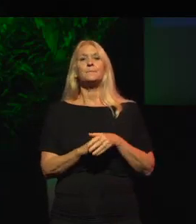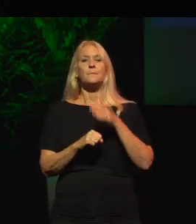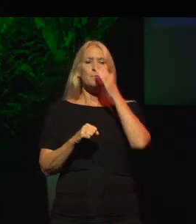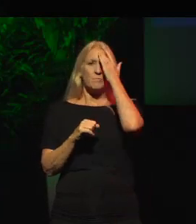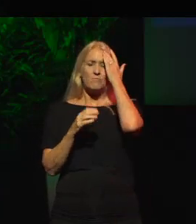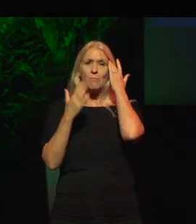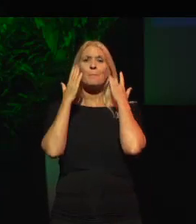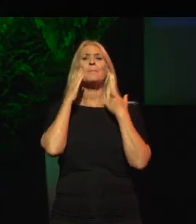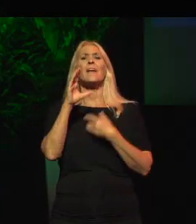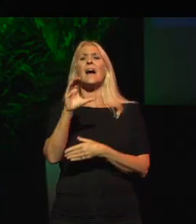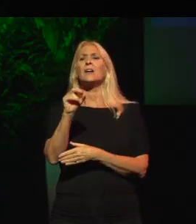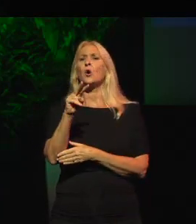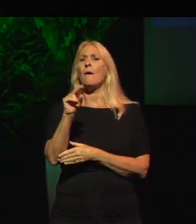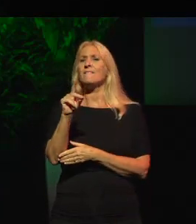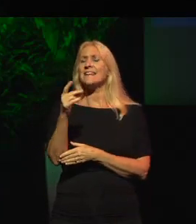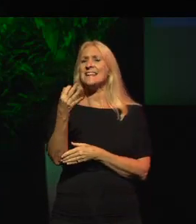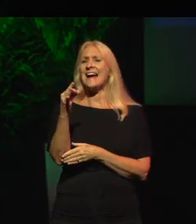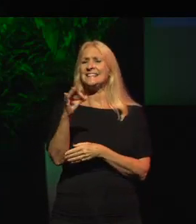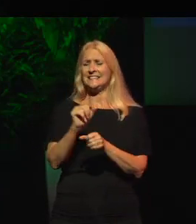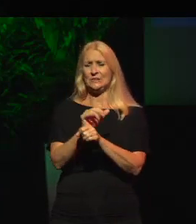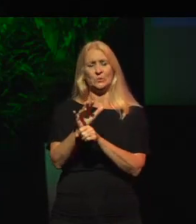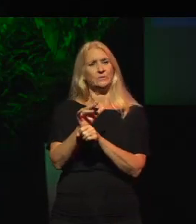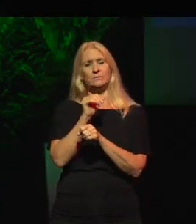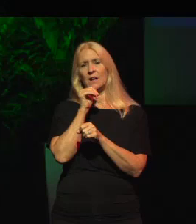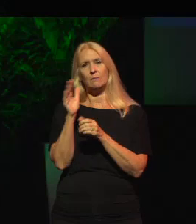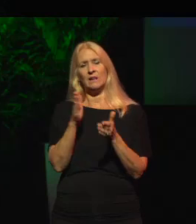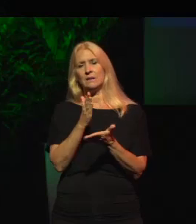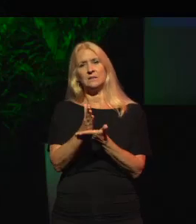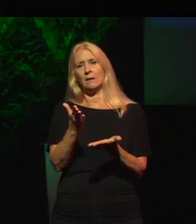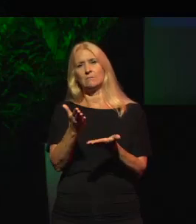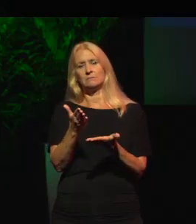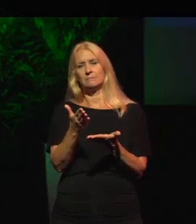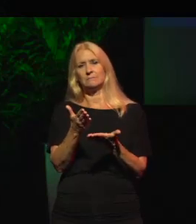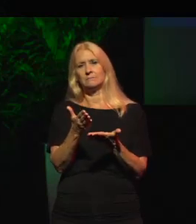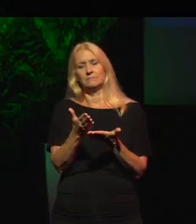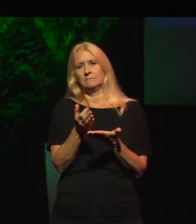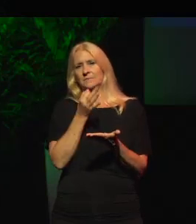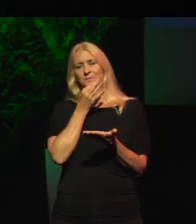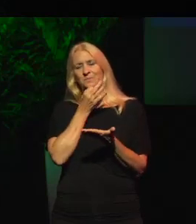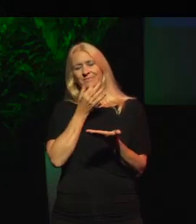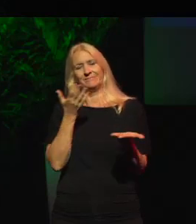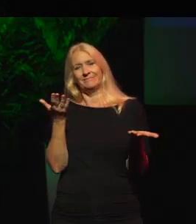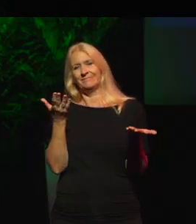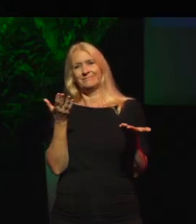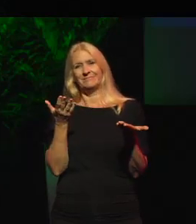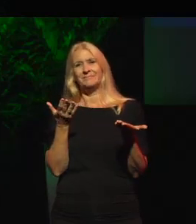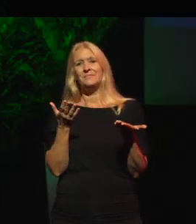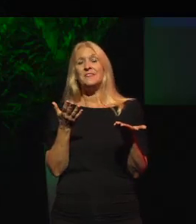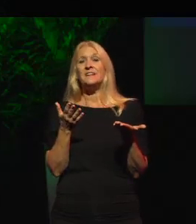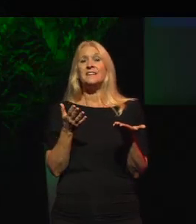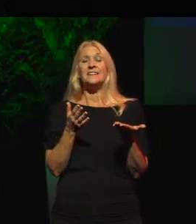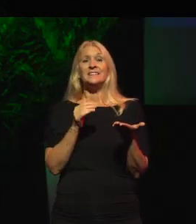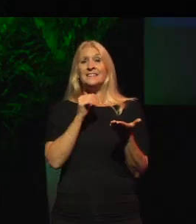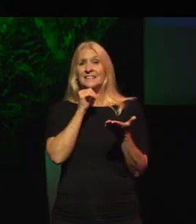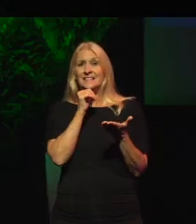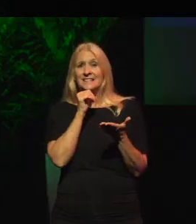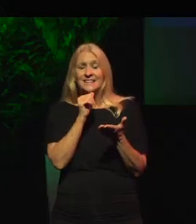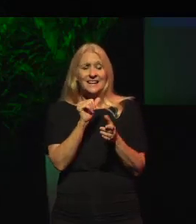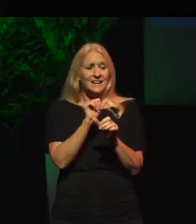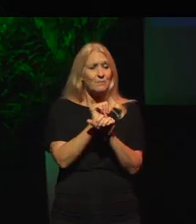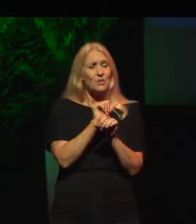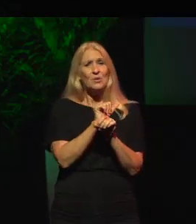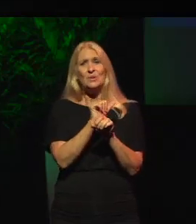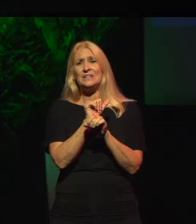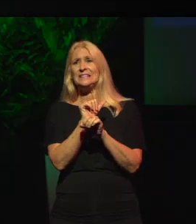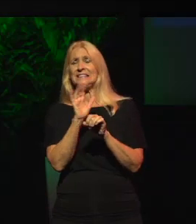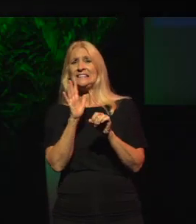that COVID-19 does not plan to make an exit anytime soon. The unemployment insecurities will continue to